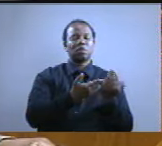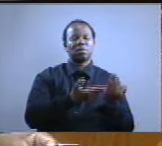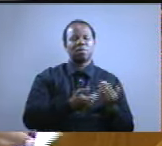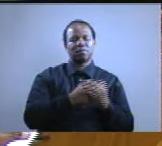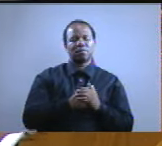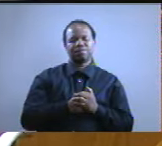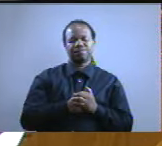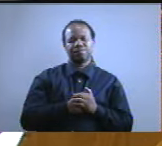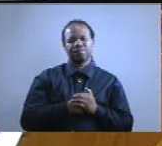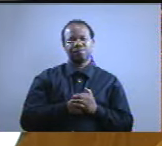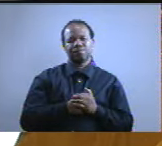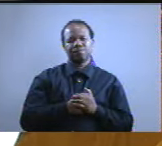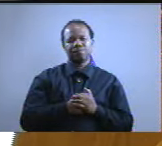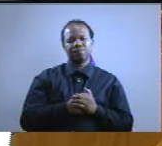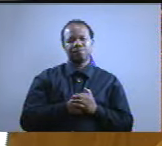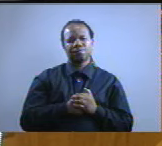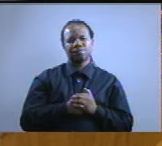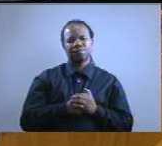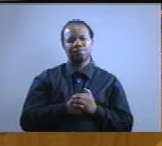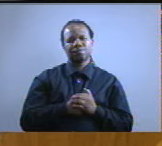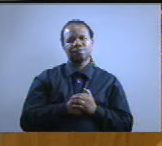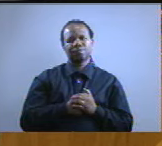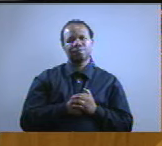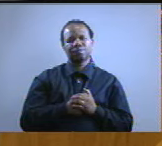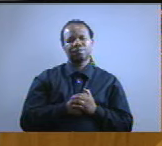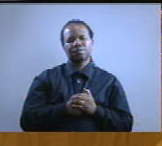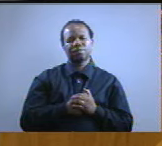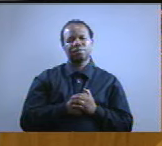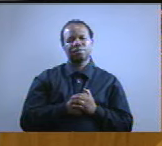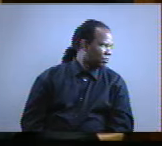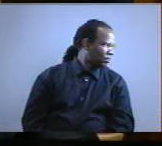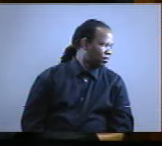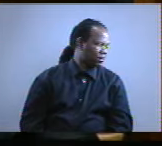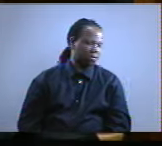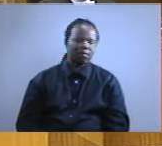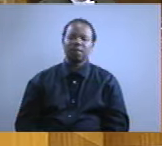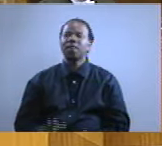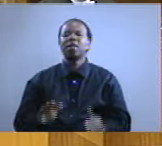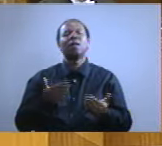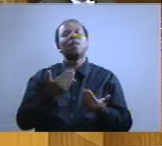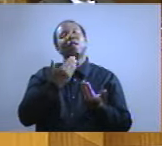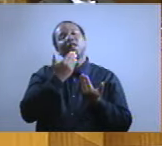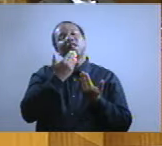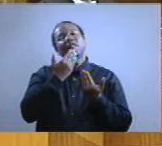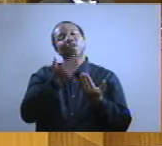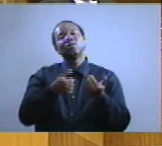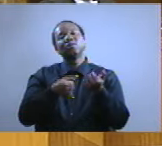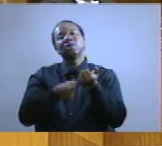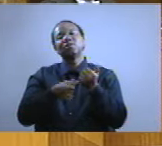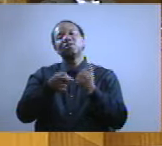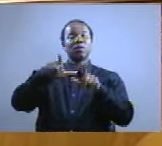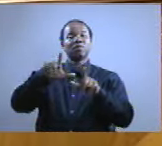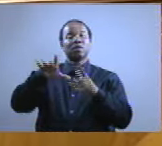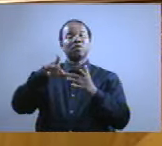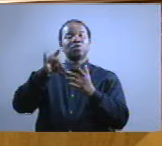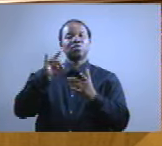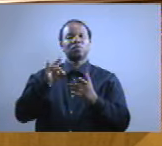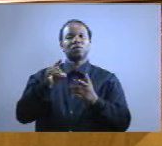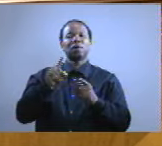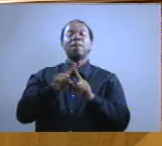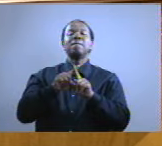kuhlula ndlala mtshamo wa xitulu digimeta mbulavulo wa mina. Thank you, Honorable Deputy Speaker. Honorable Deputy. This